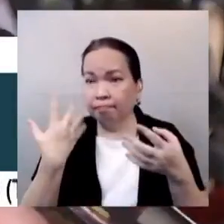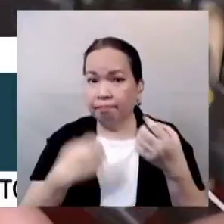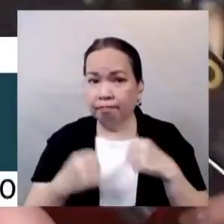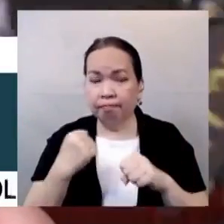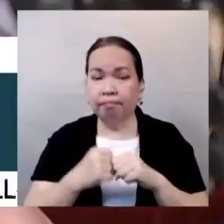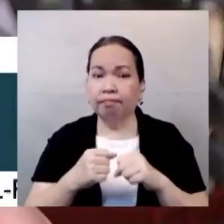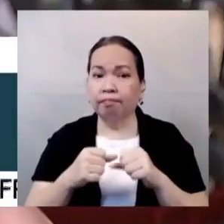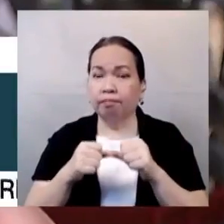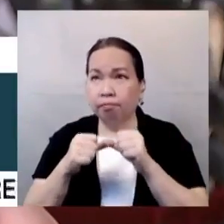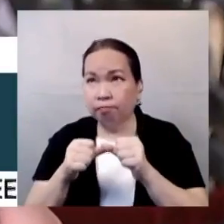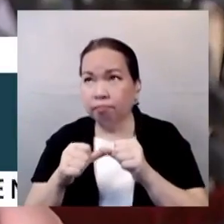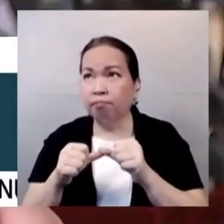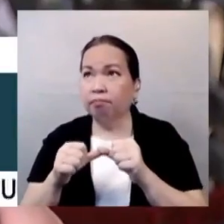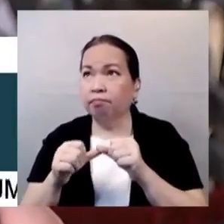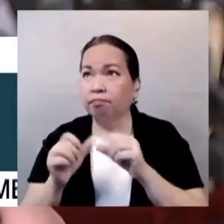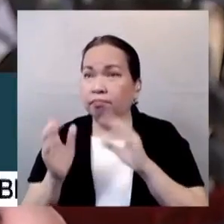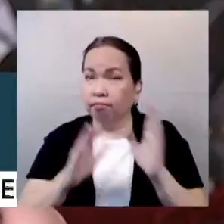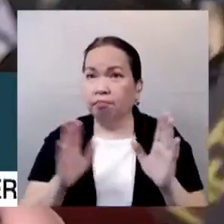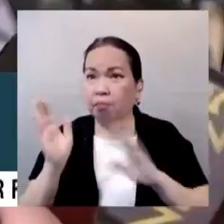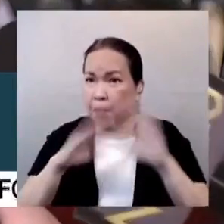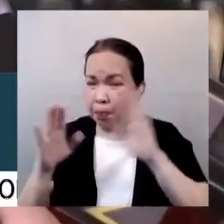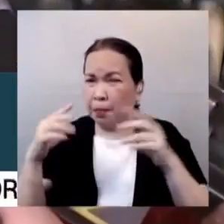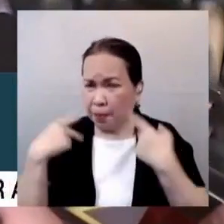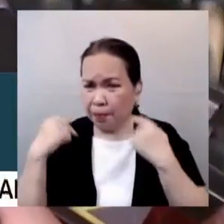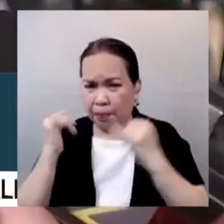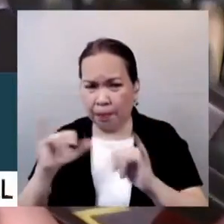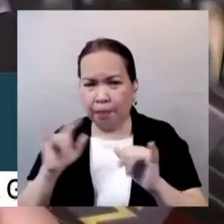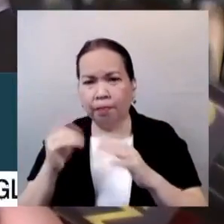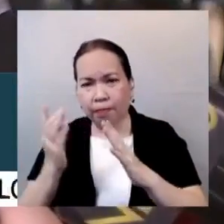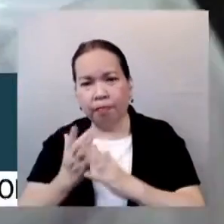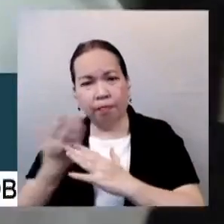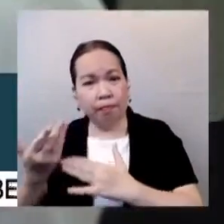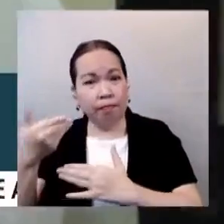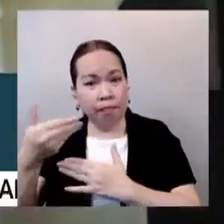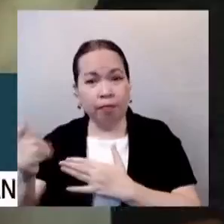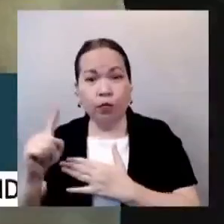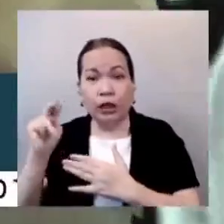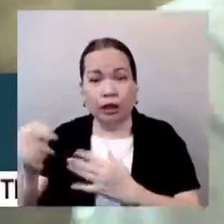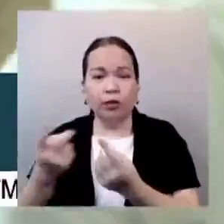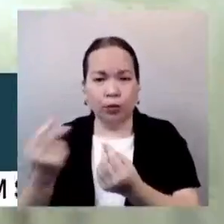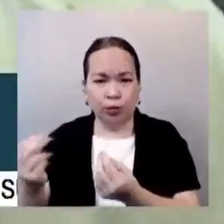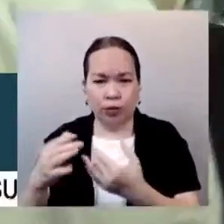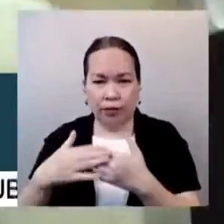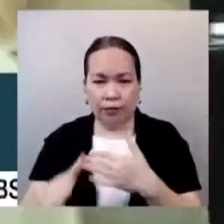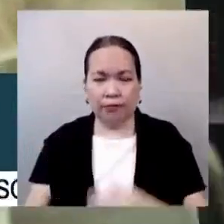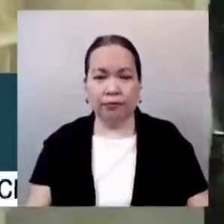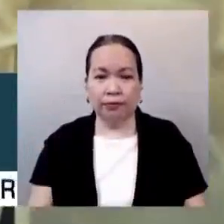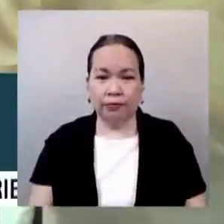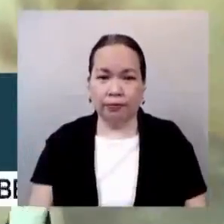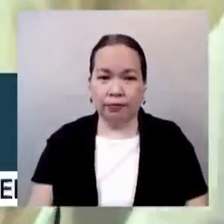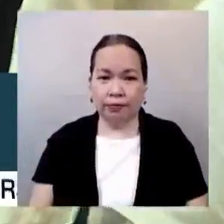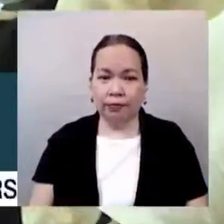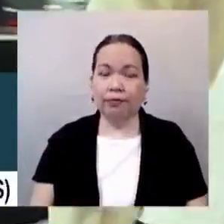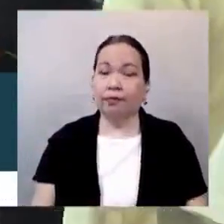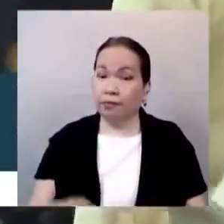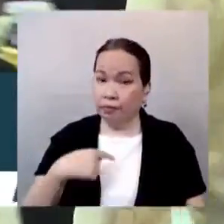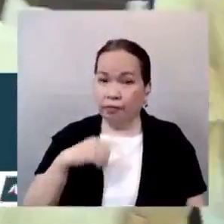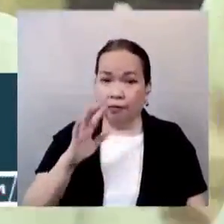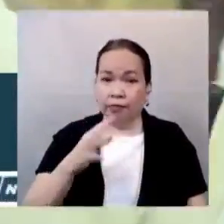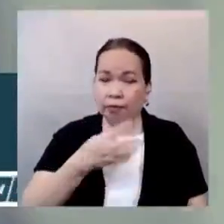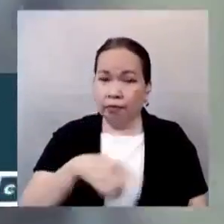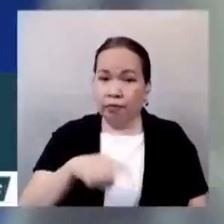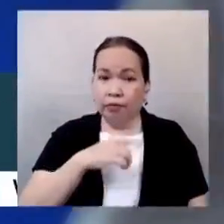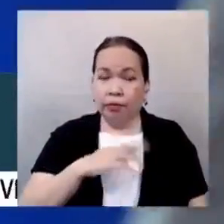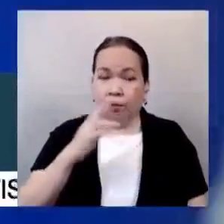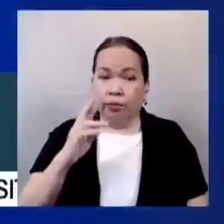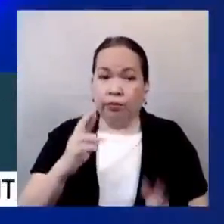to face and what needs to be done. As you heard, Carmina, Representative Marcos